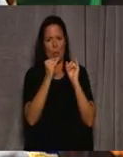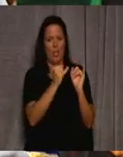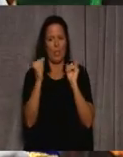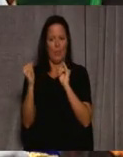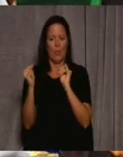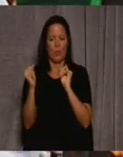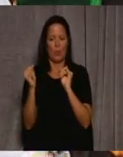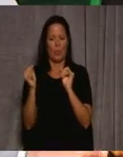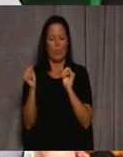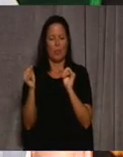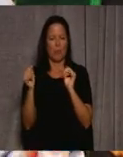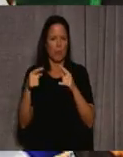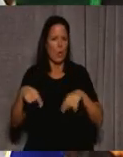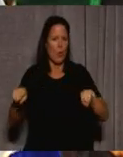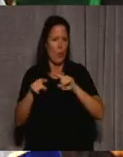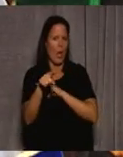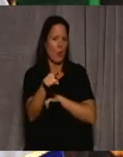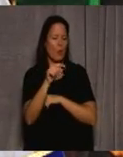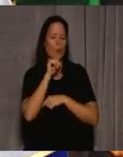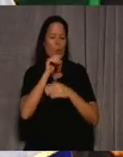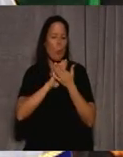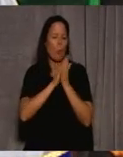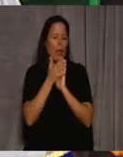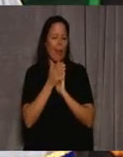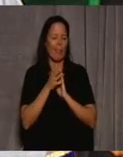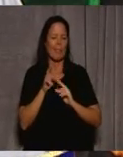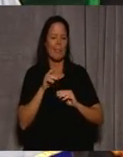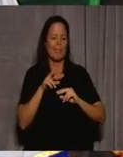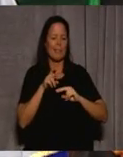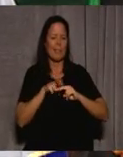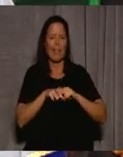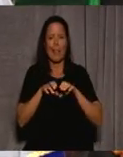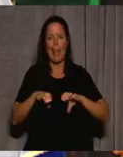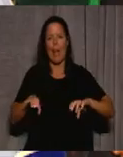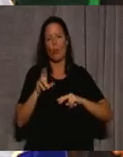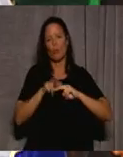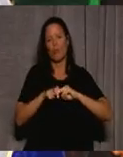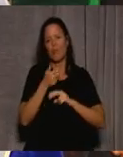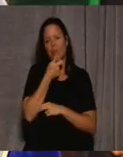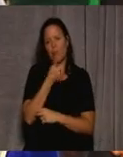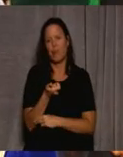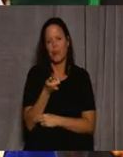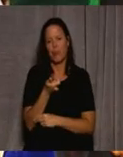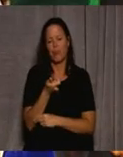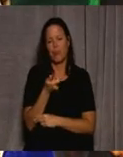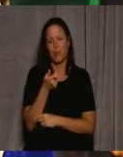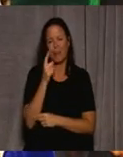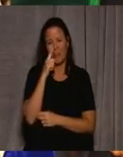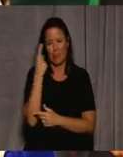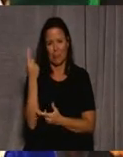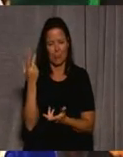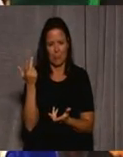you. Don't become that couch potato that is often considered.